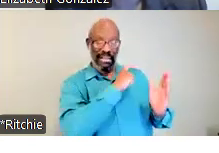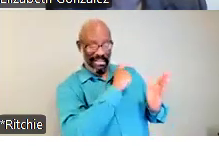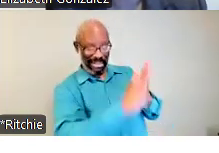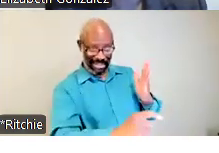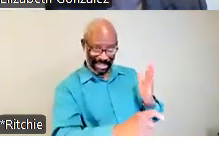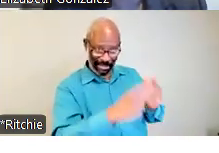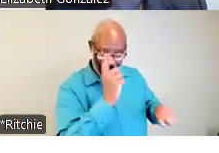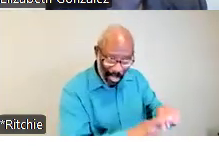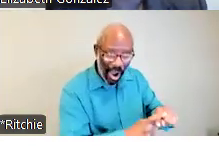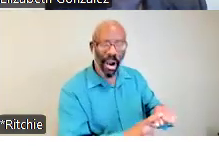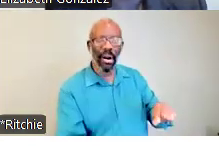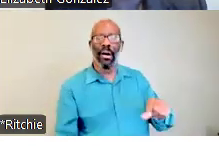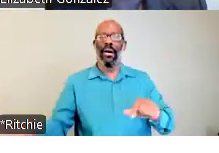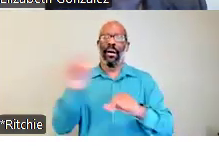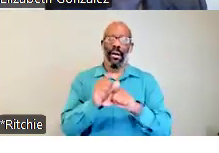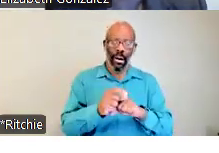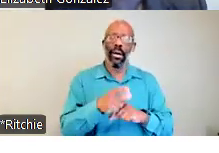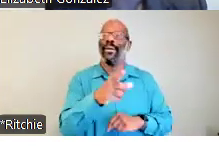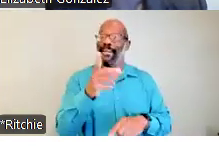to obtain affordable credit,